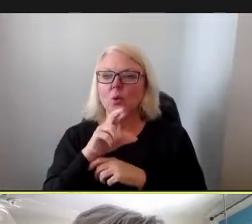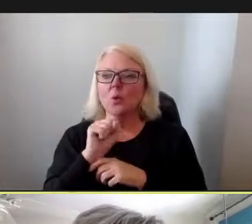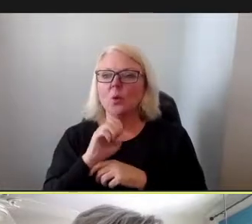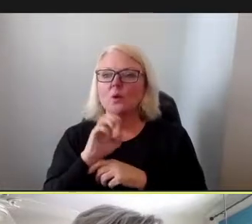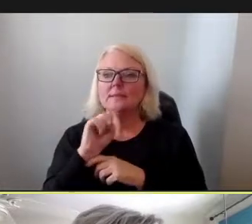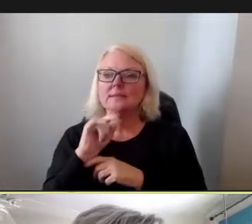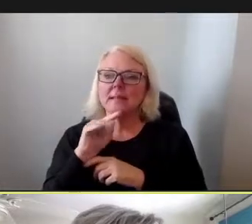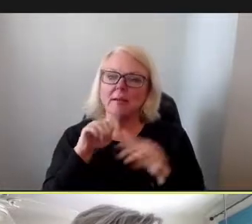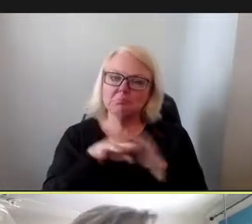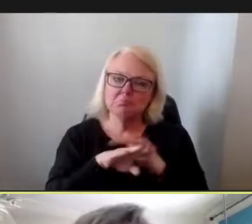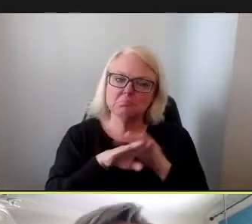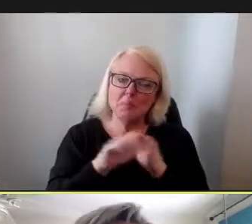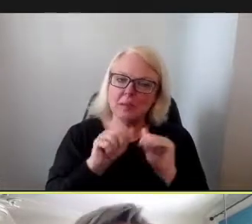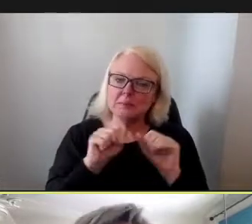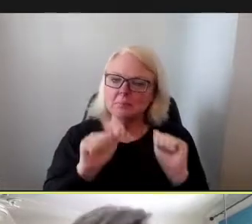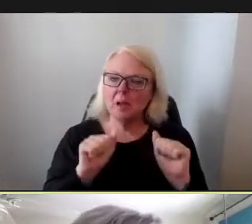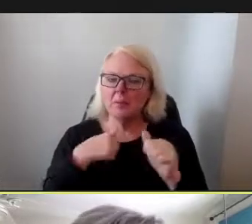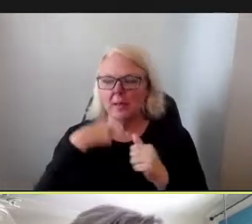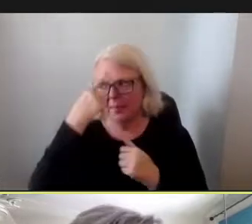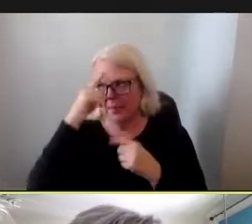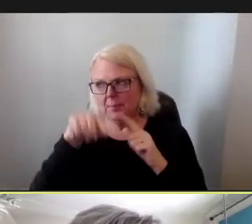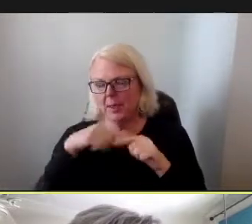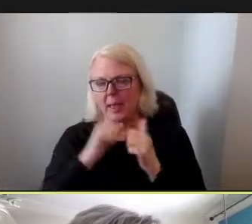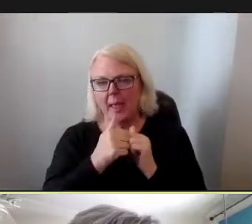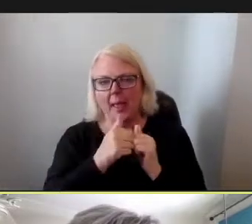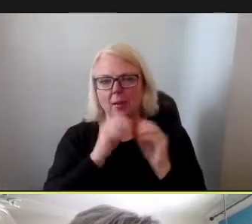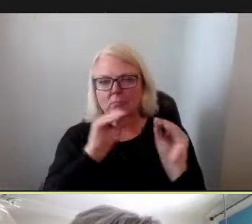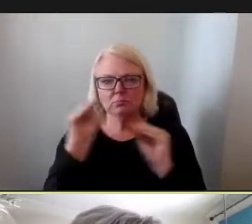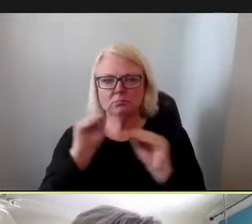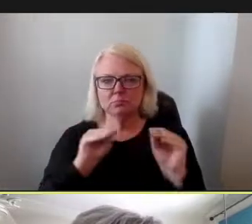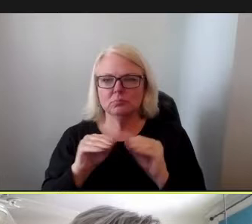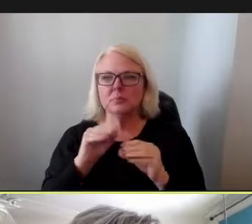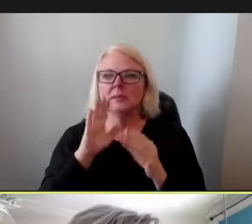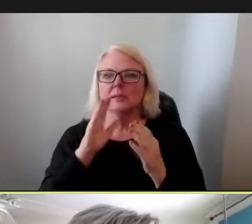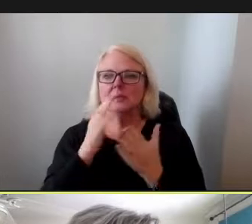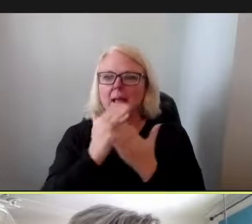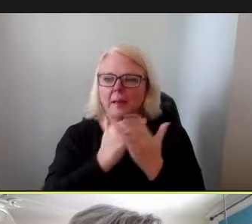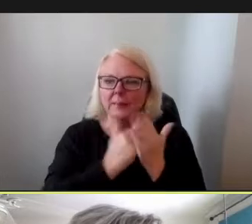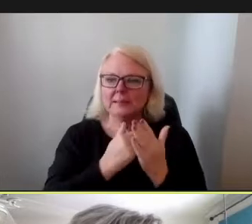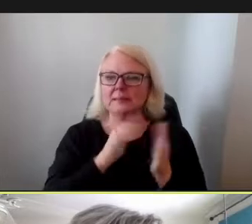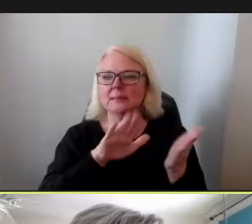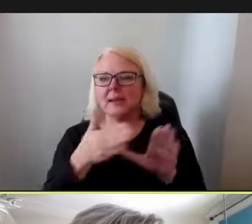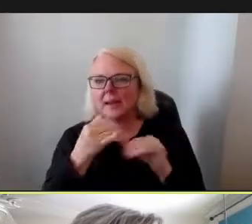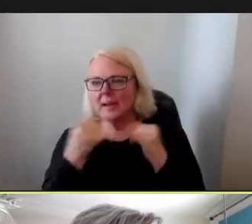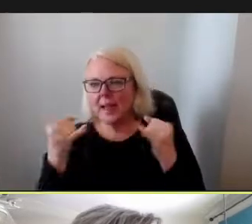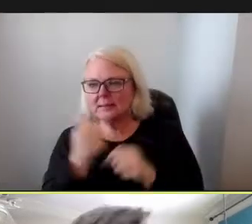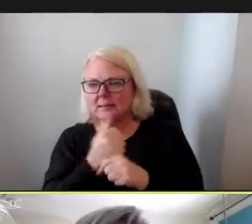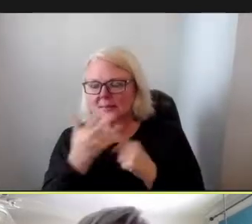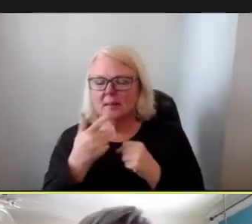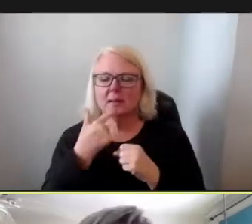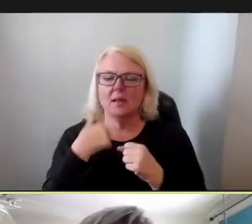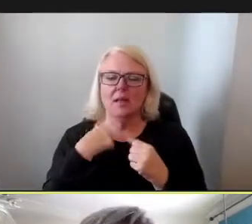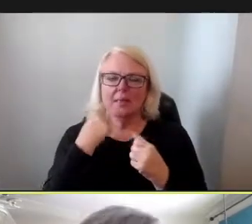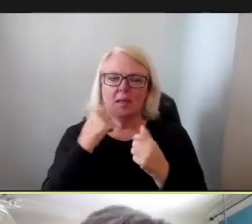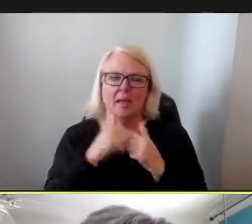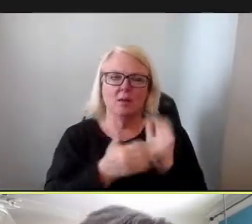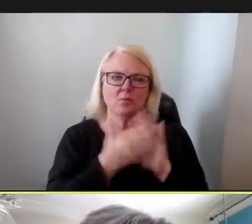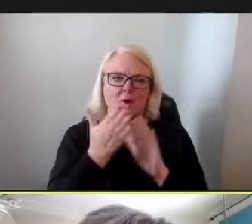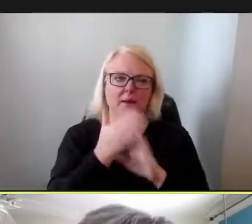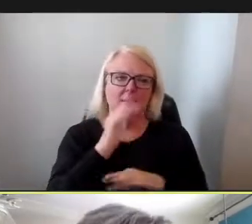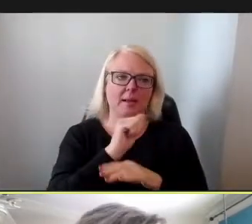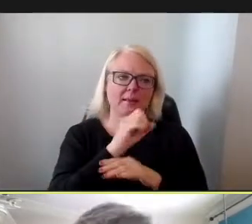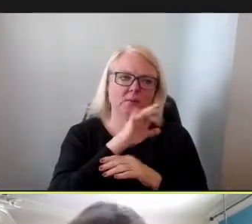as possible. I thought about how to arrange assignments and deadlines. I thought about how to run both asynchronous